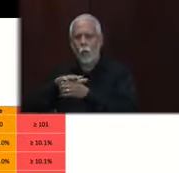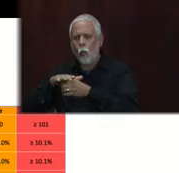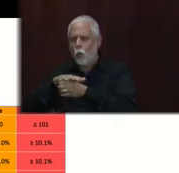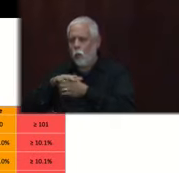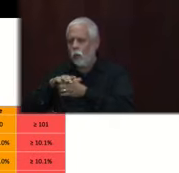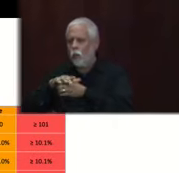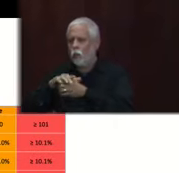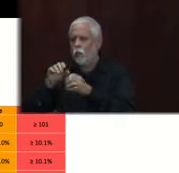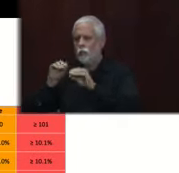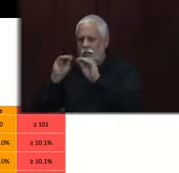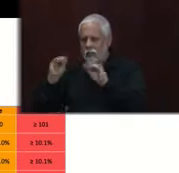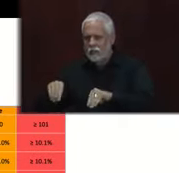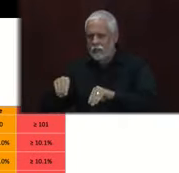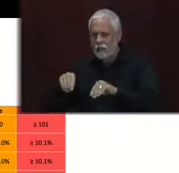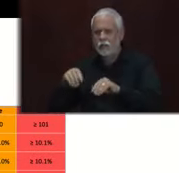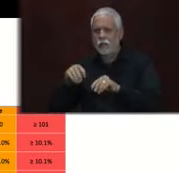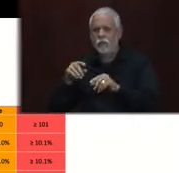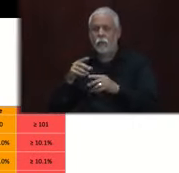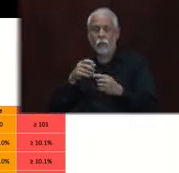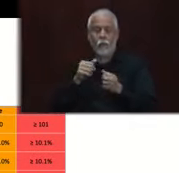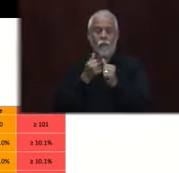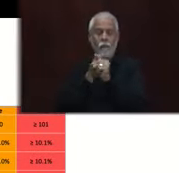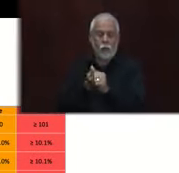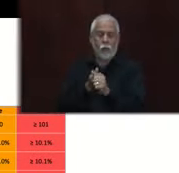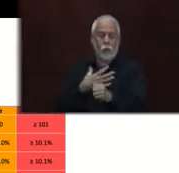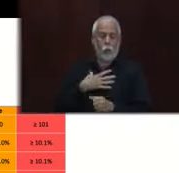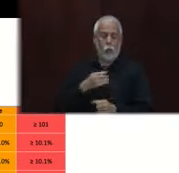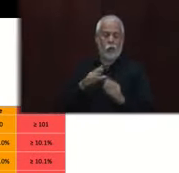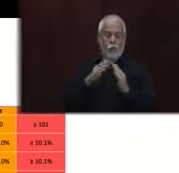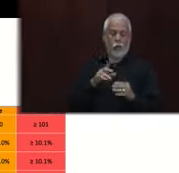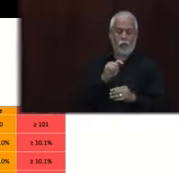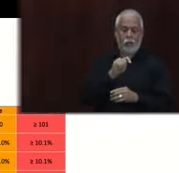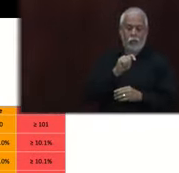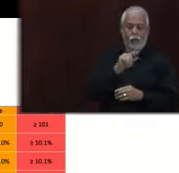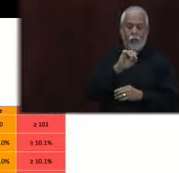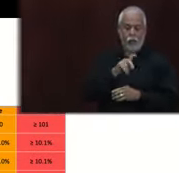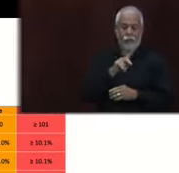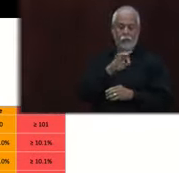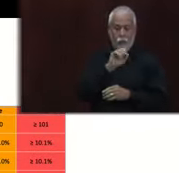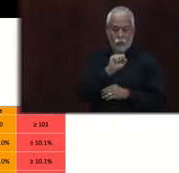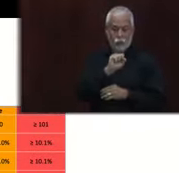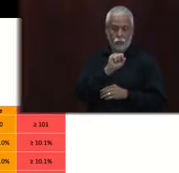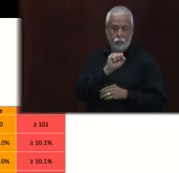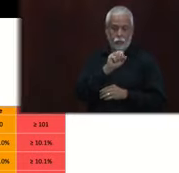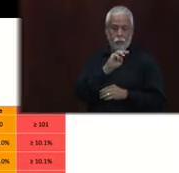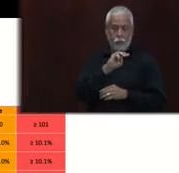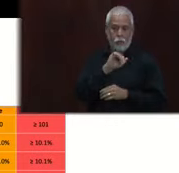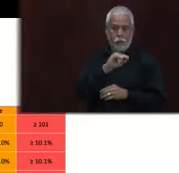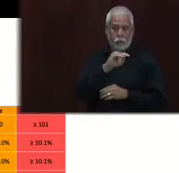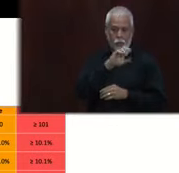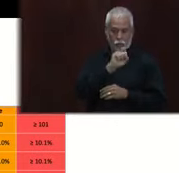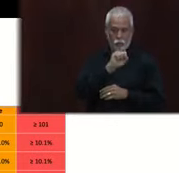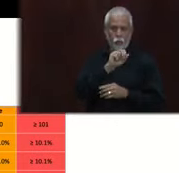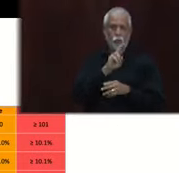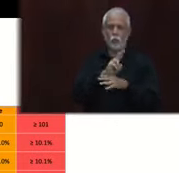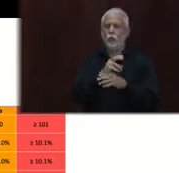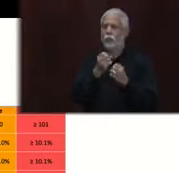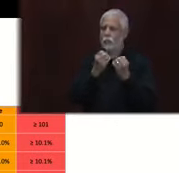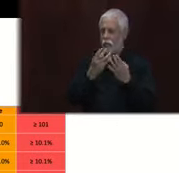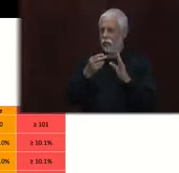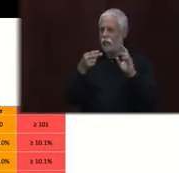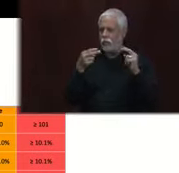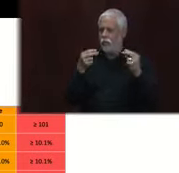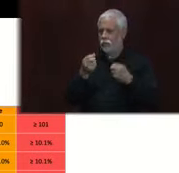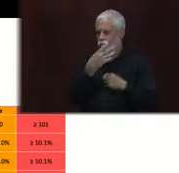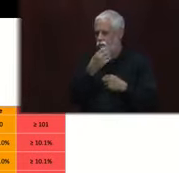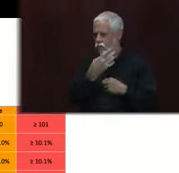metrics based on some of the White House Task Force metrics, which are also used in many of the other slides